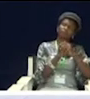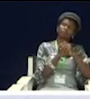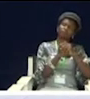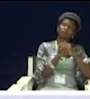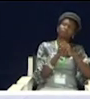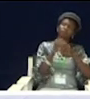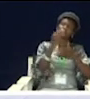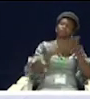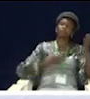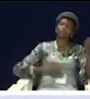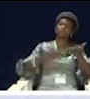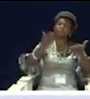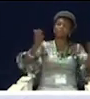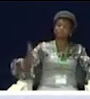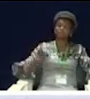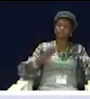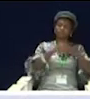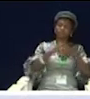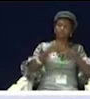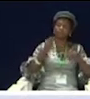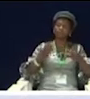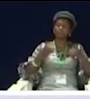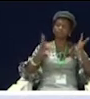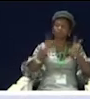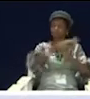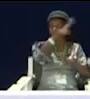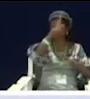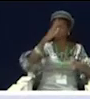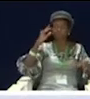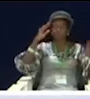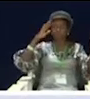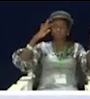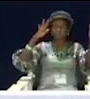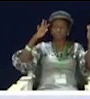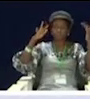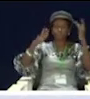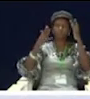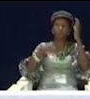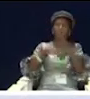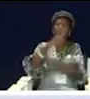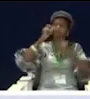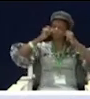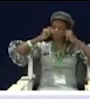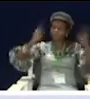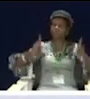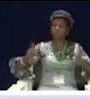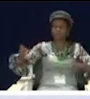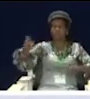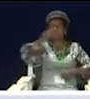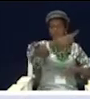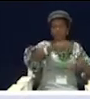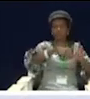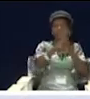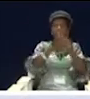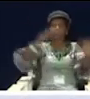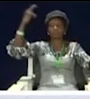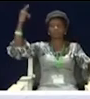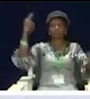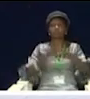And somebody here today, in a manner you are not expecting, my God will surprise you.